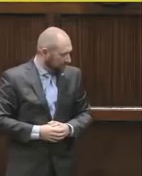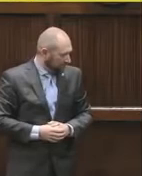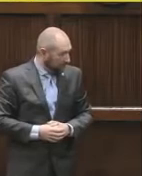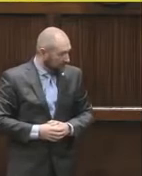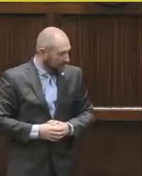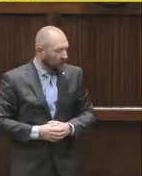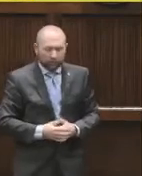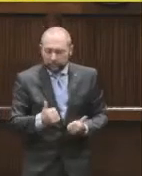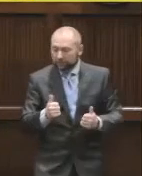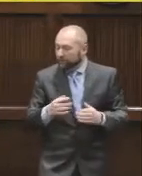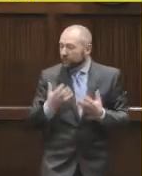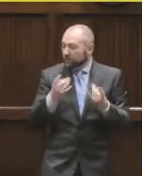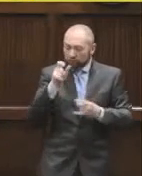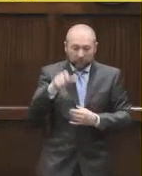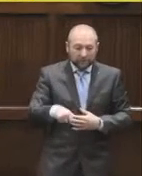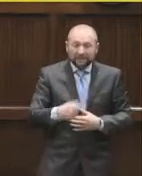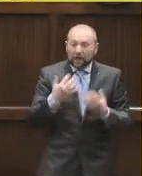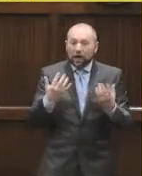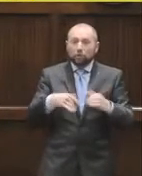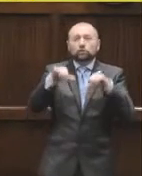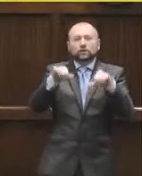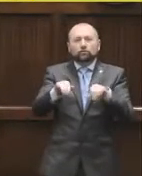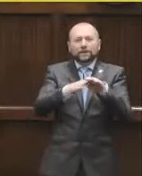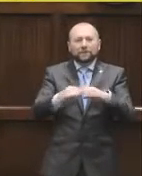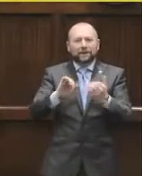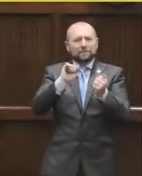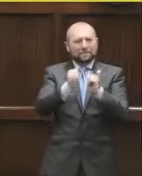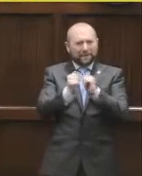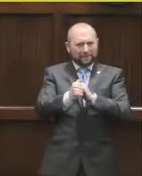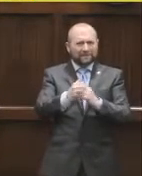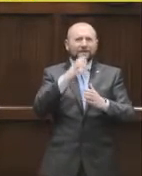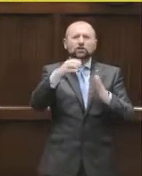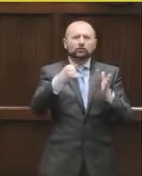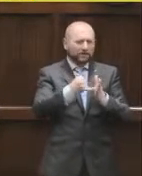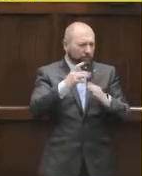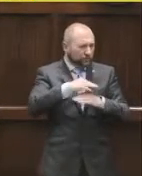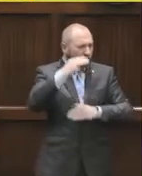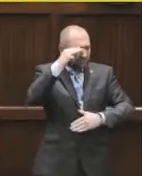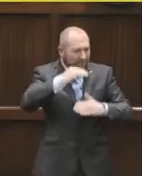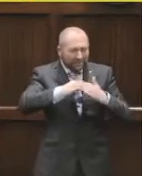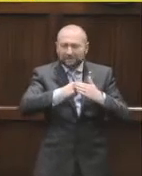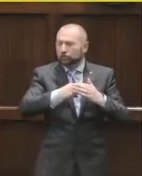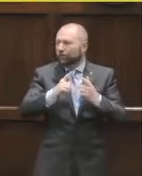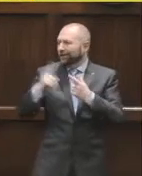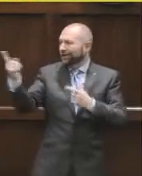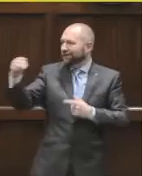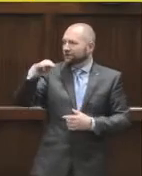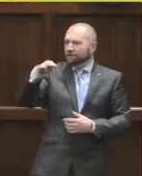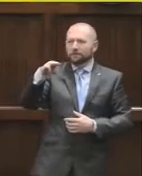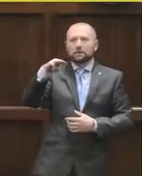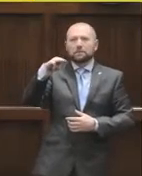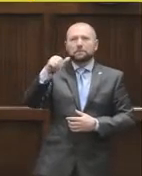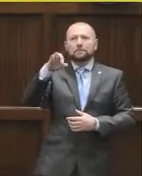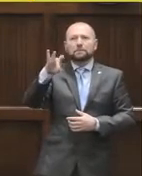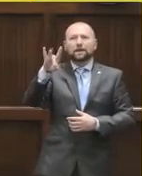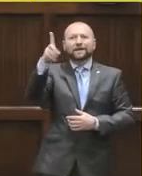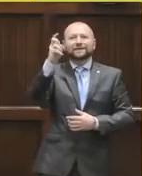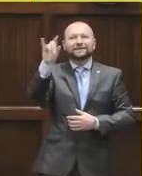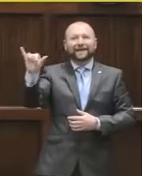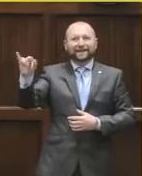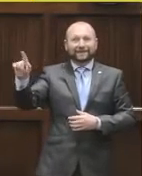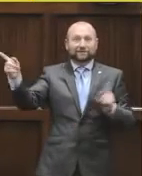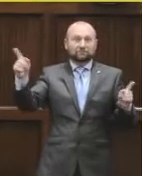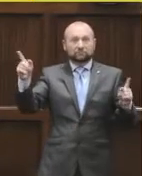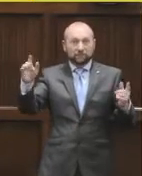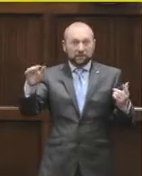want to agree with the amendments and I congratulate the Minister and indeed Mark Daly on first of all the government